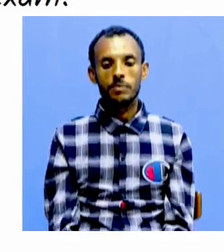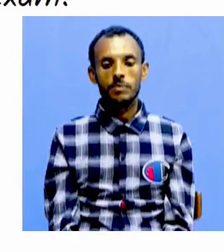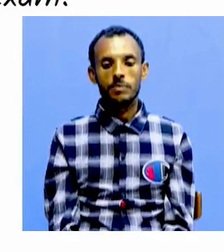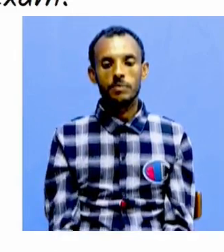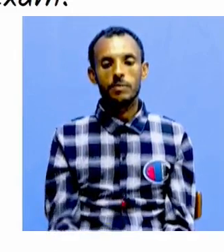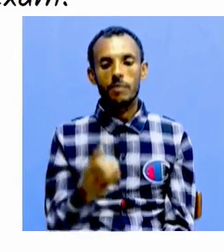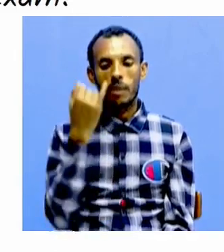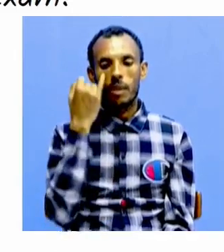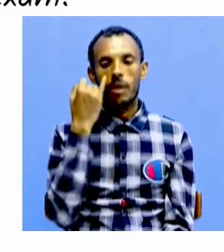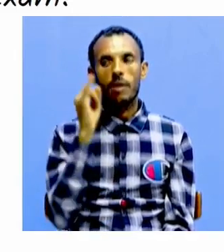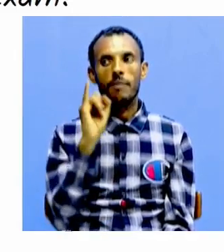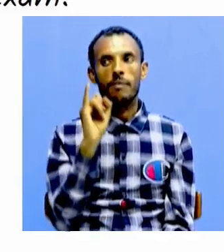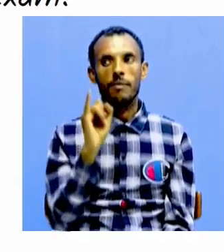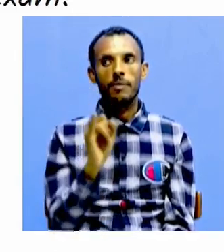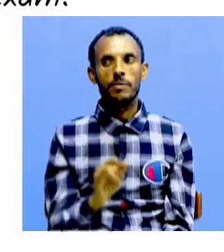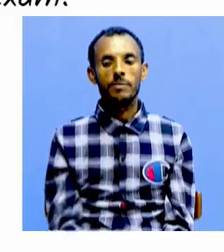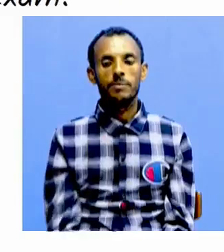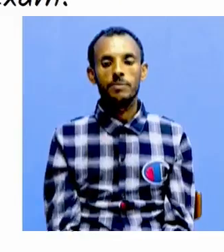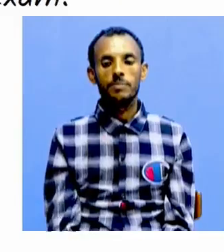If